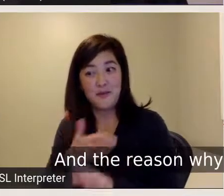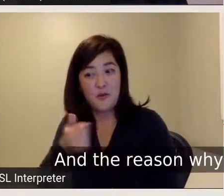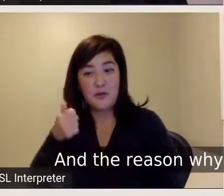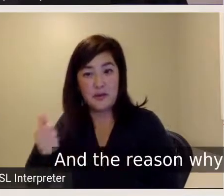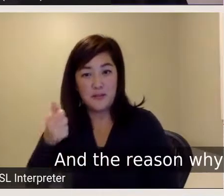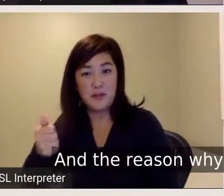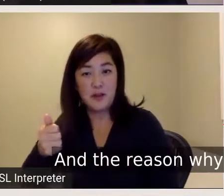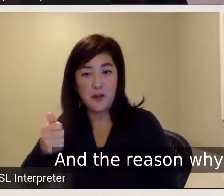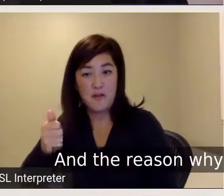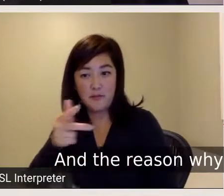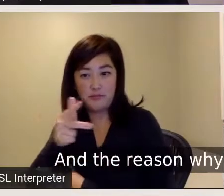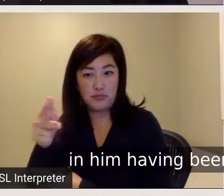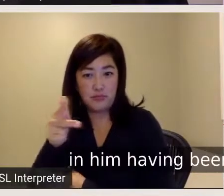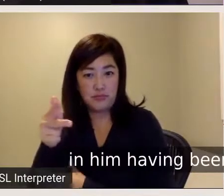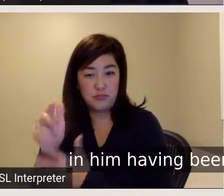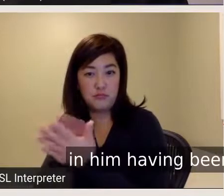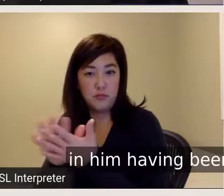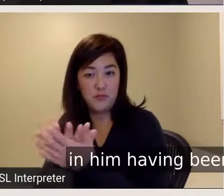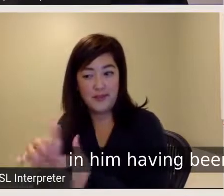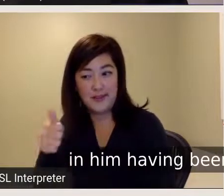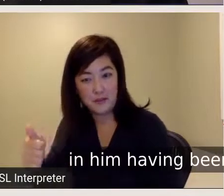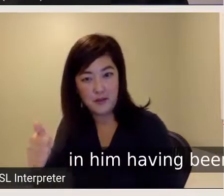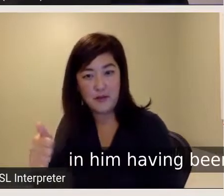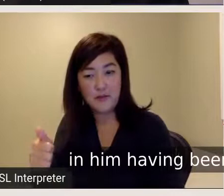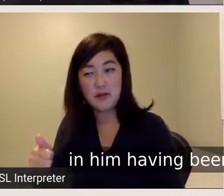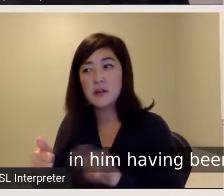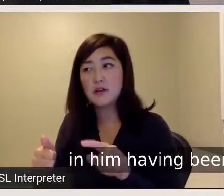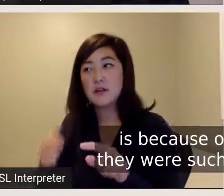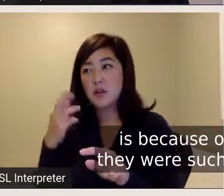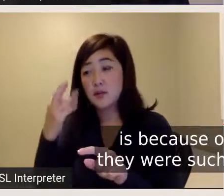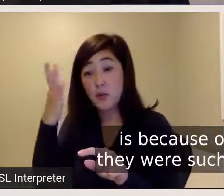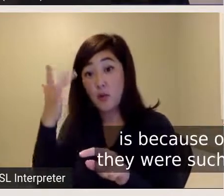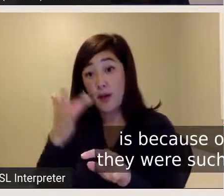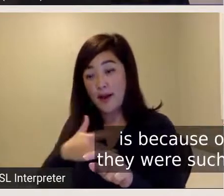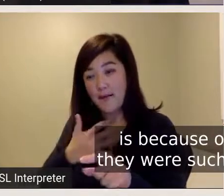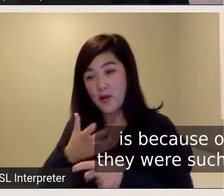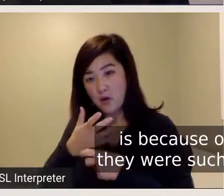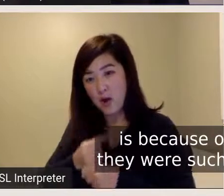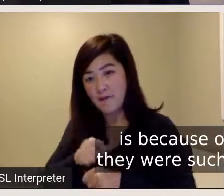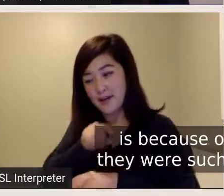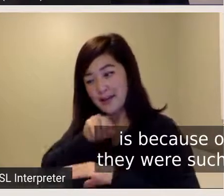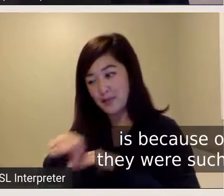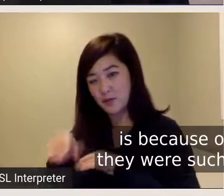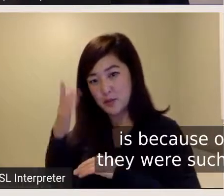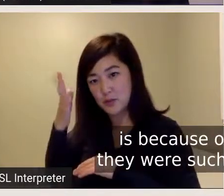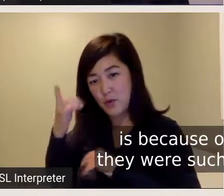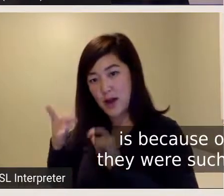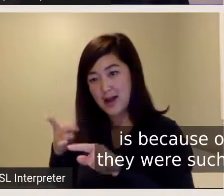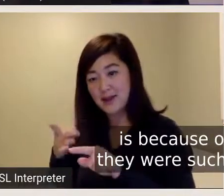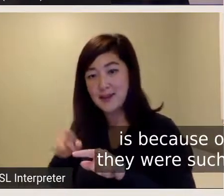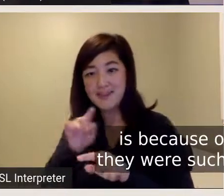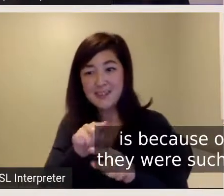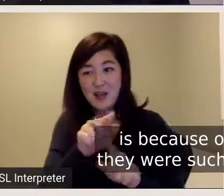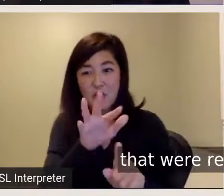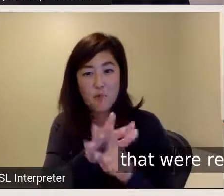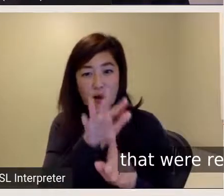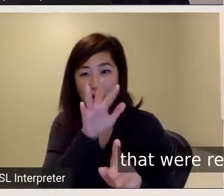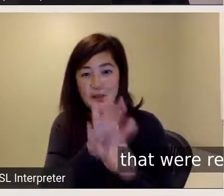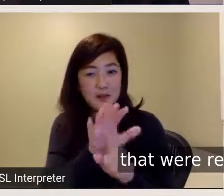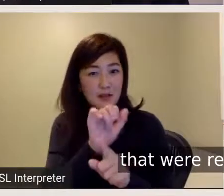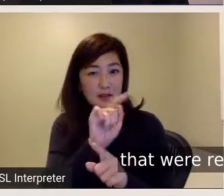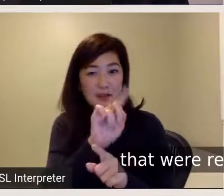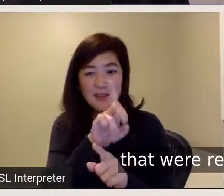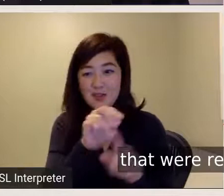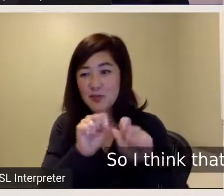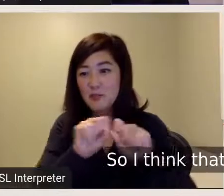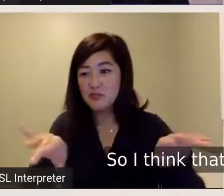reason why I can be so confident in him having been influenced by that is because of the fact that they were such popular studios that were